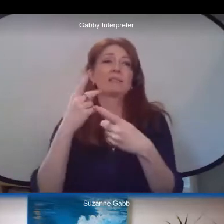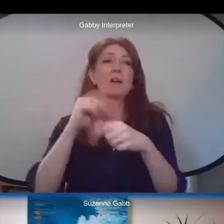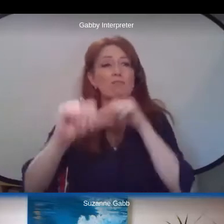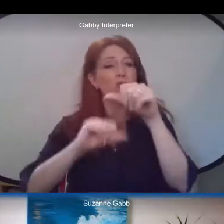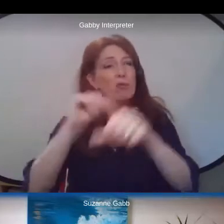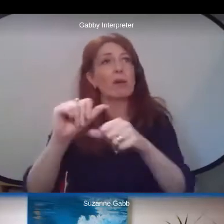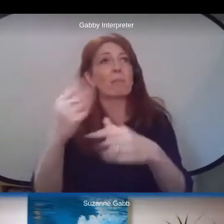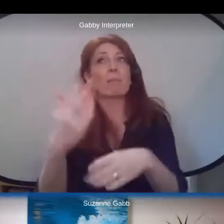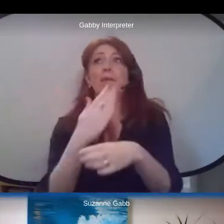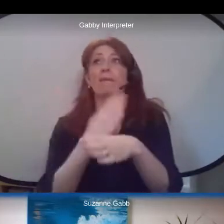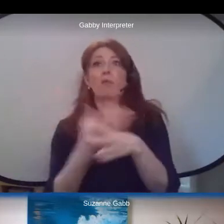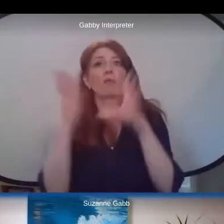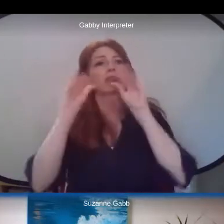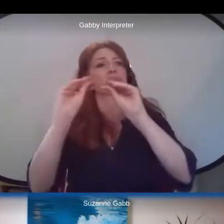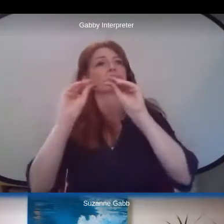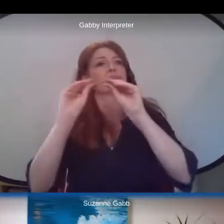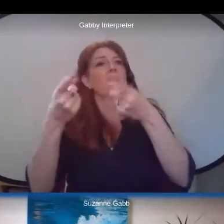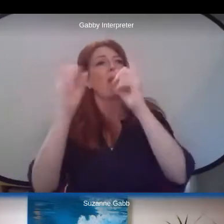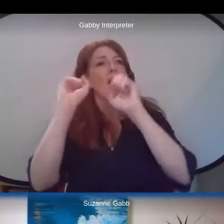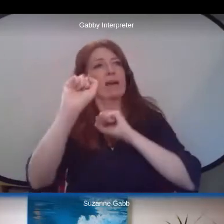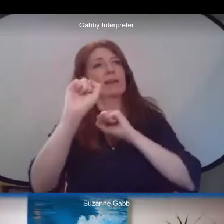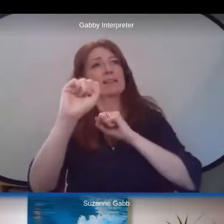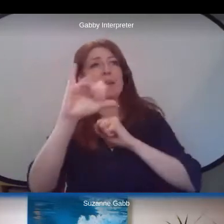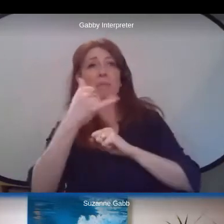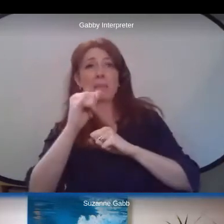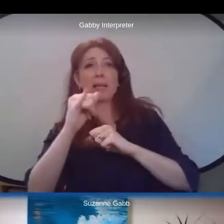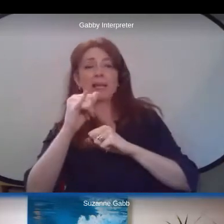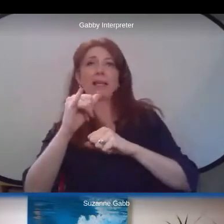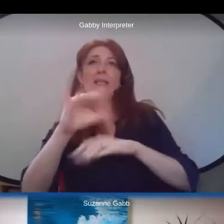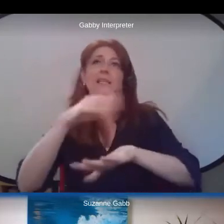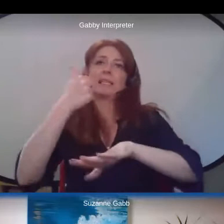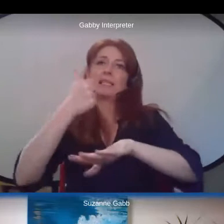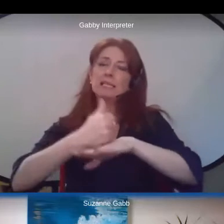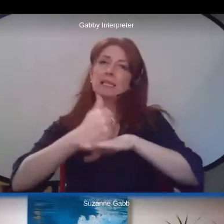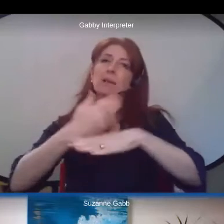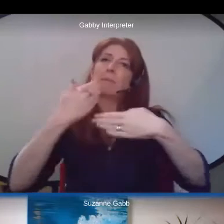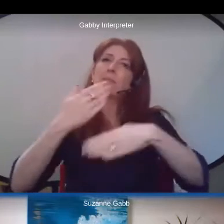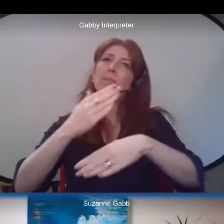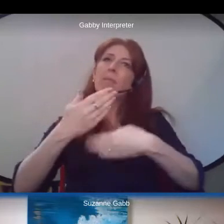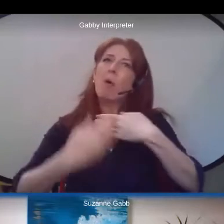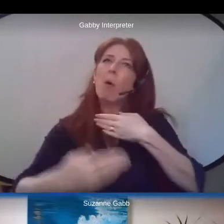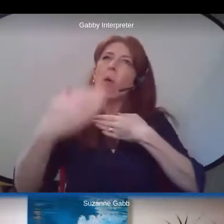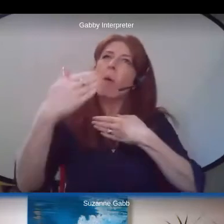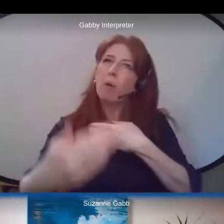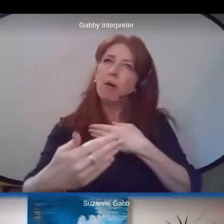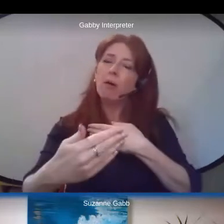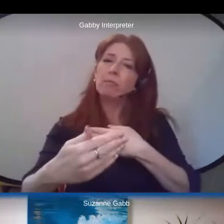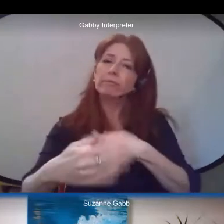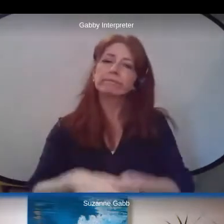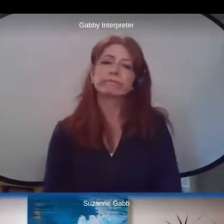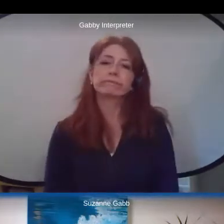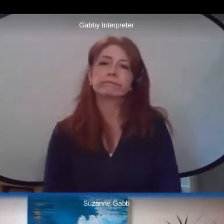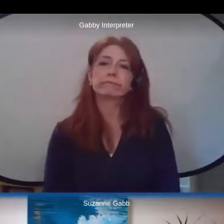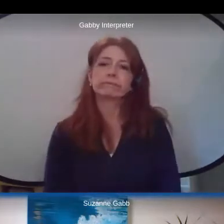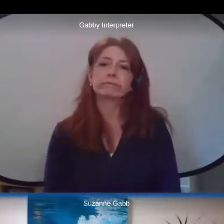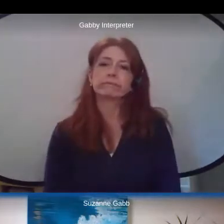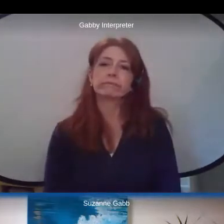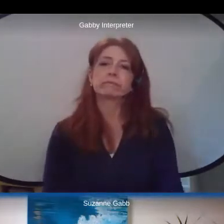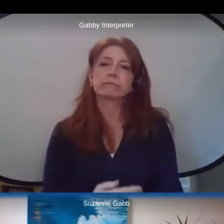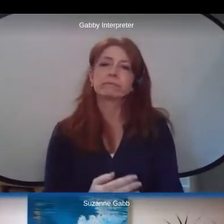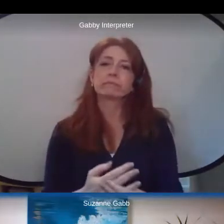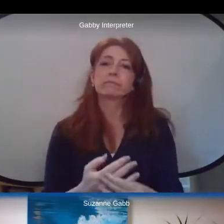led, they may take longer to come back. So having a technology like Good Boost, where you're bringing